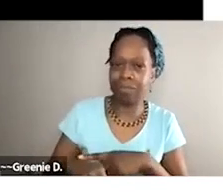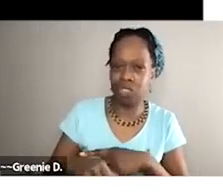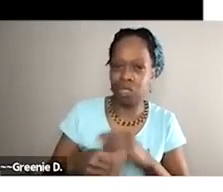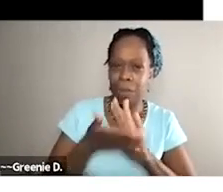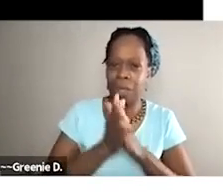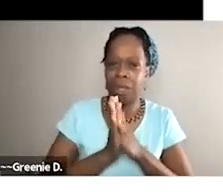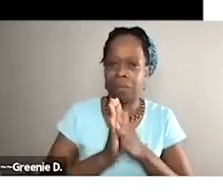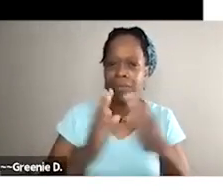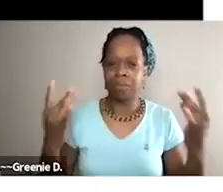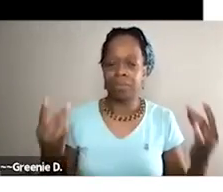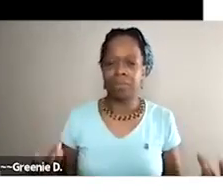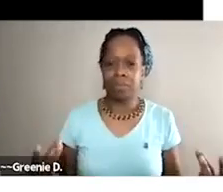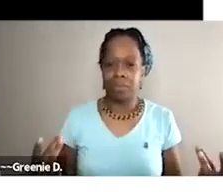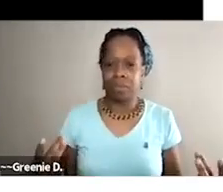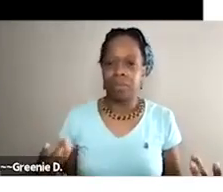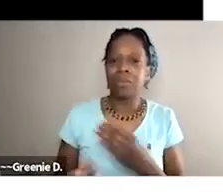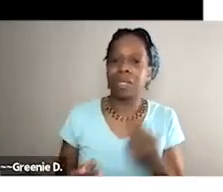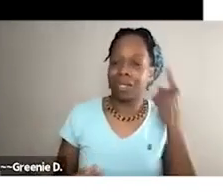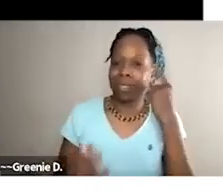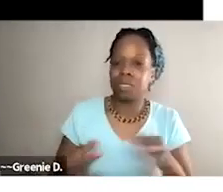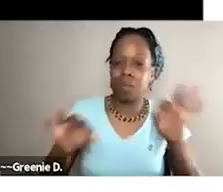and are accessing.